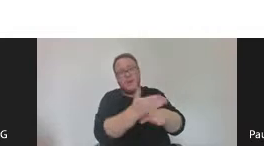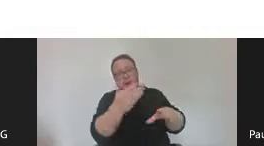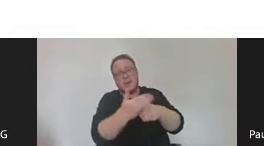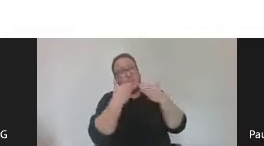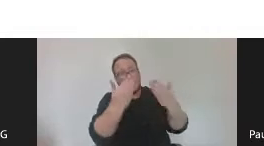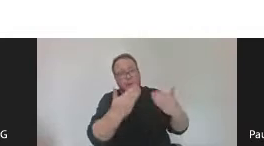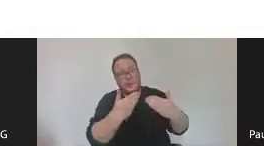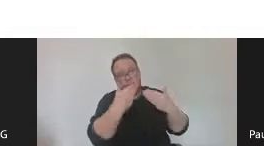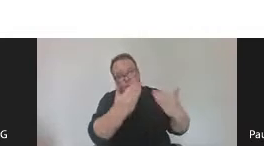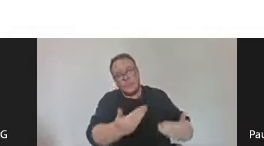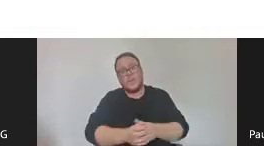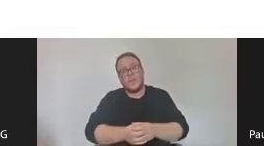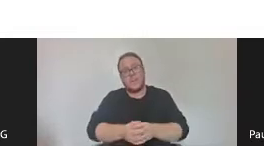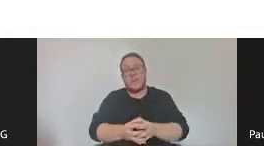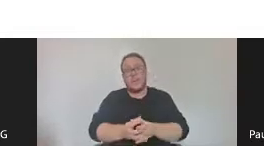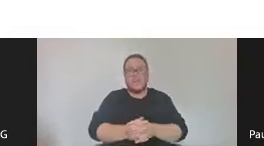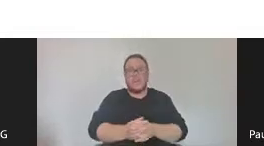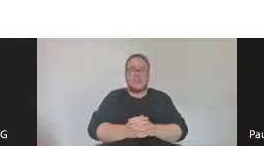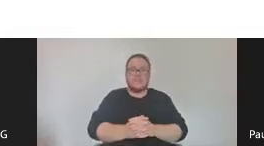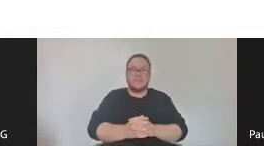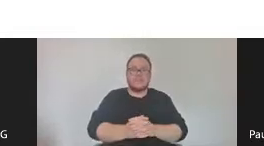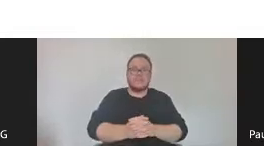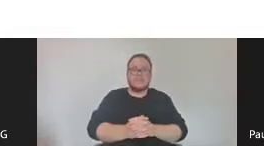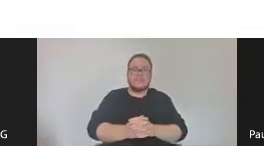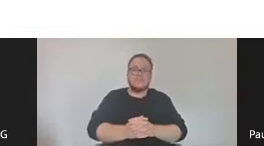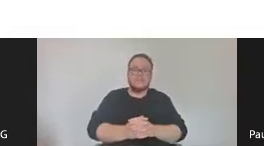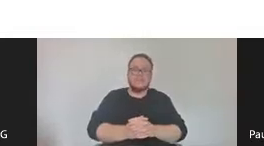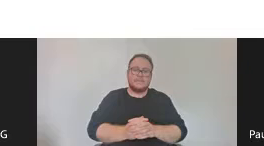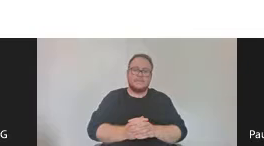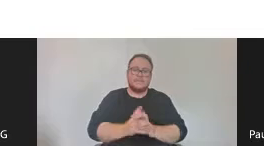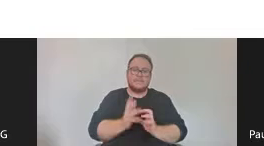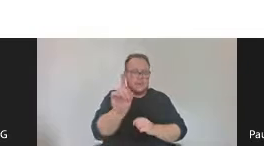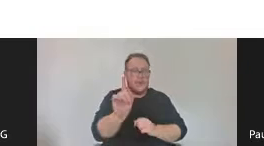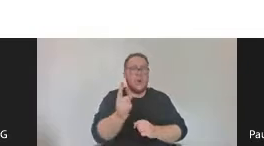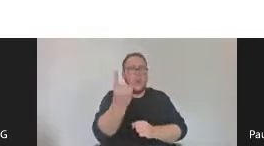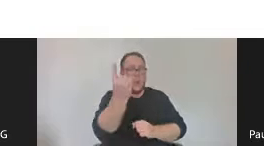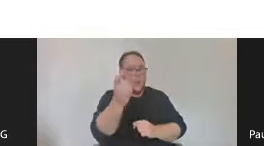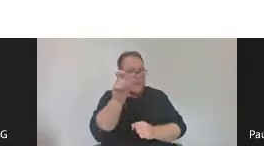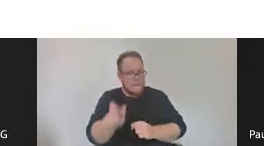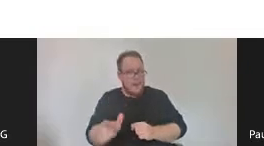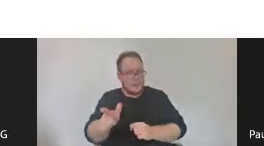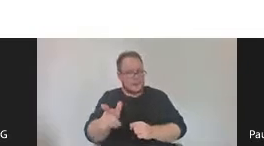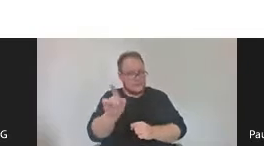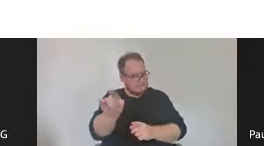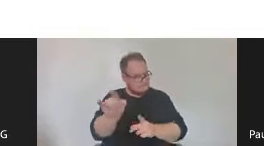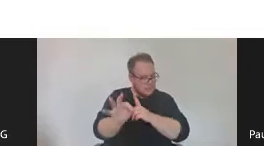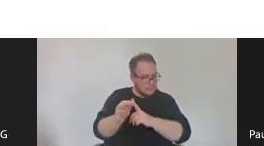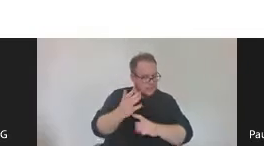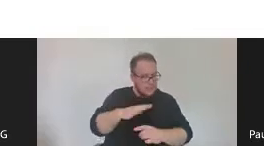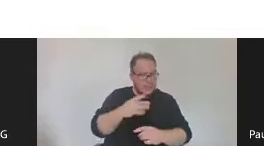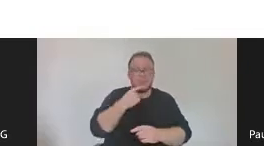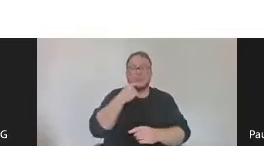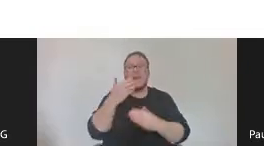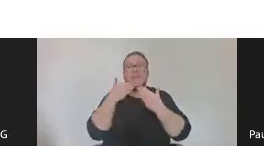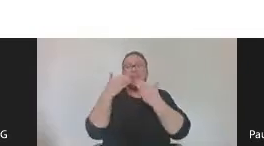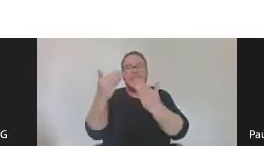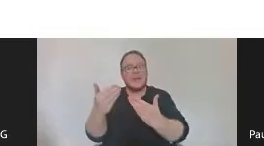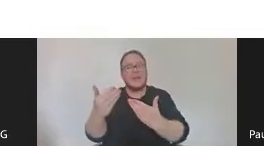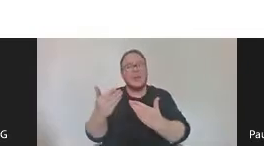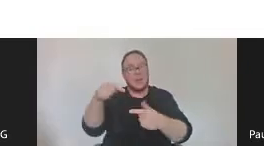where we are and achieving what we've achieved. But there is one person that I do want to name check, and he is on the call,